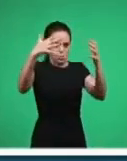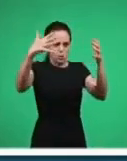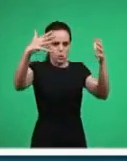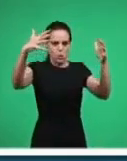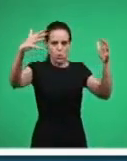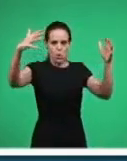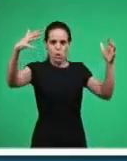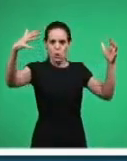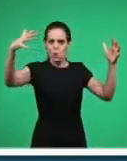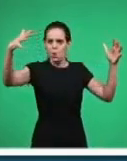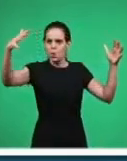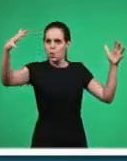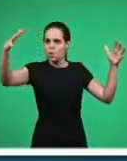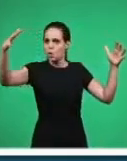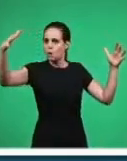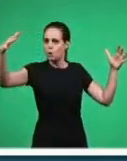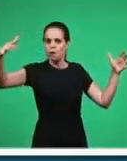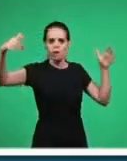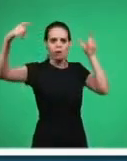temple.